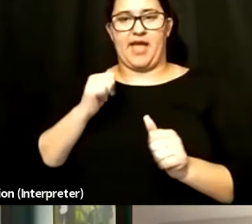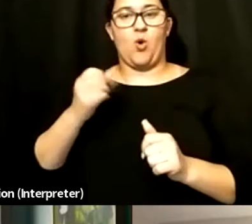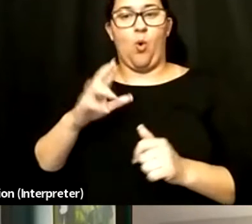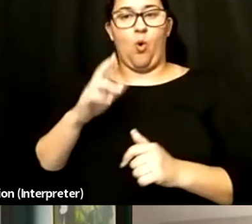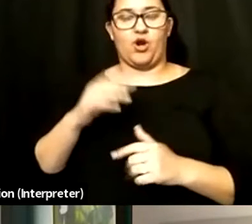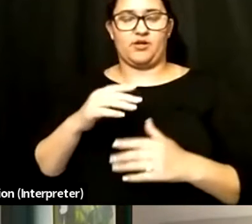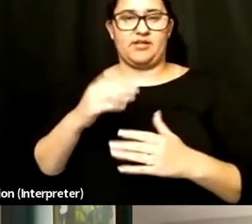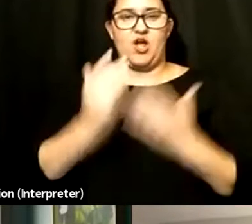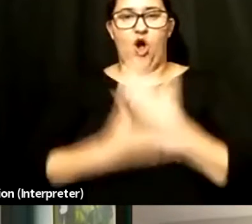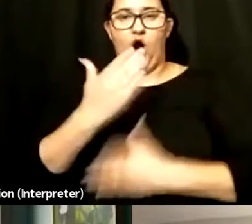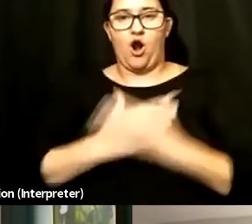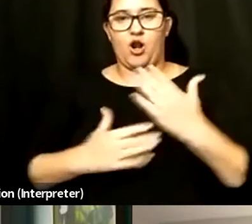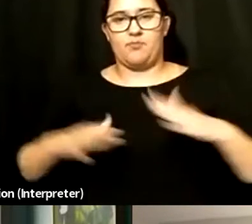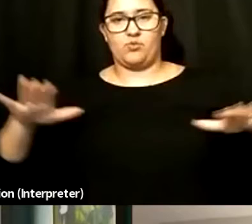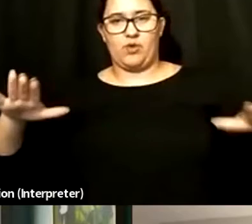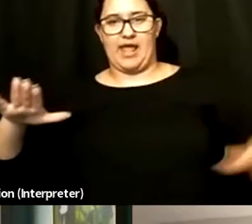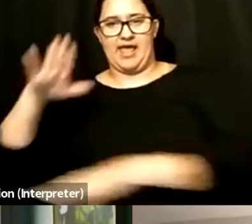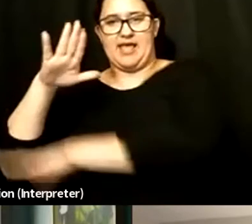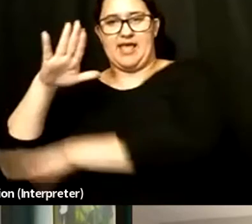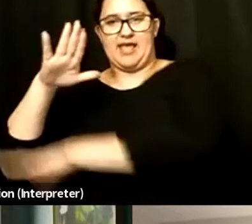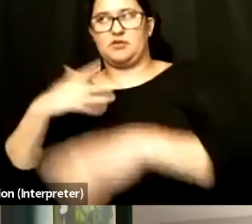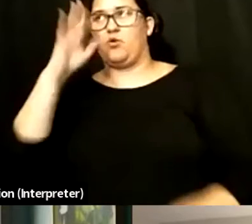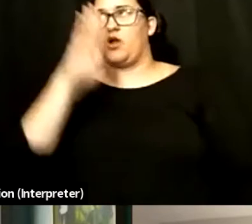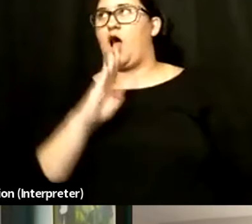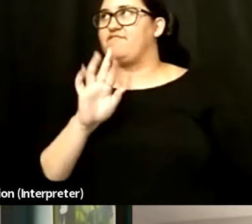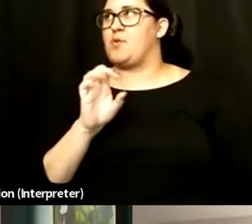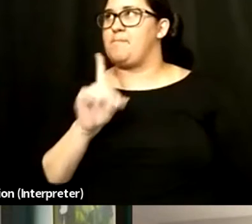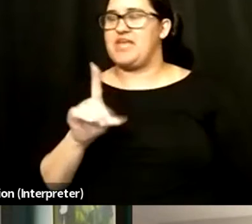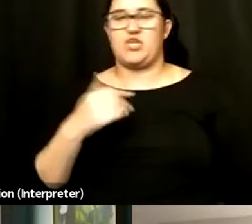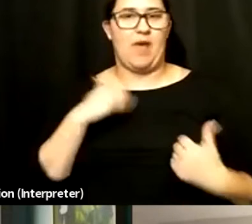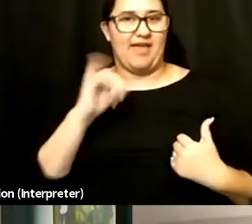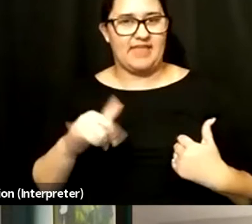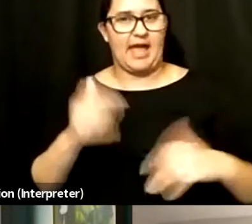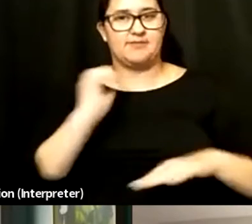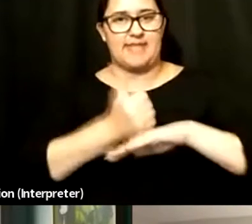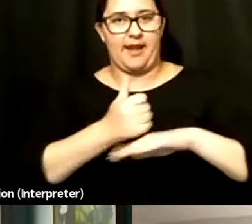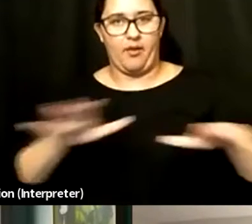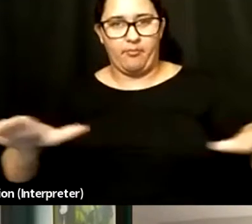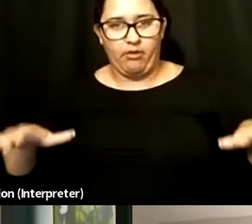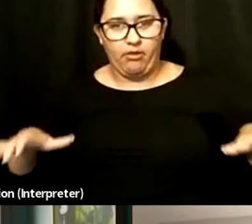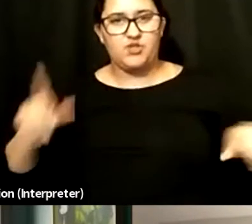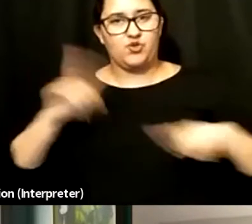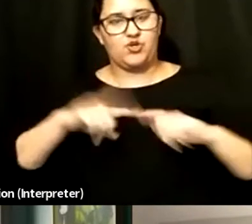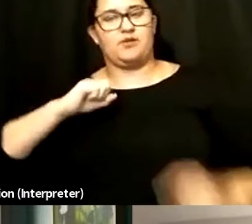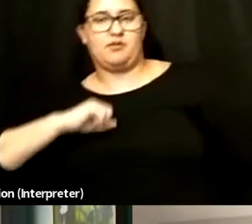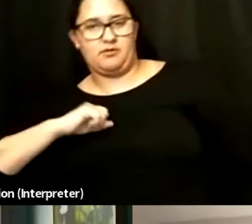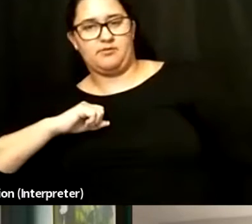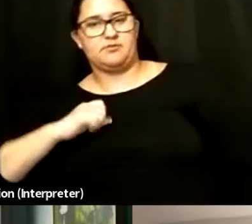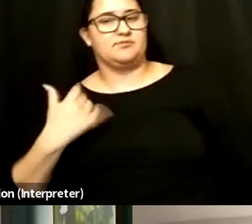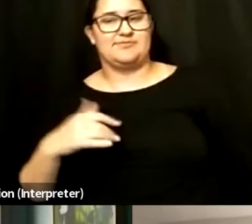have armrests on your chair, or push handles on your chair. So yeah, I mean, I